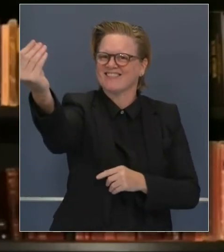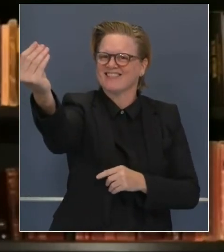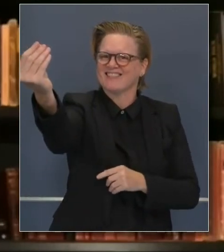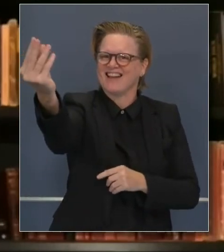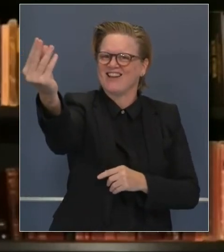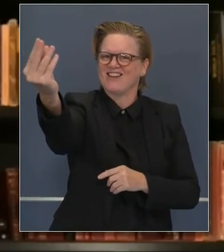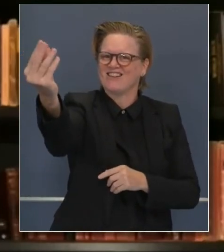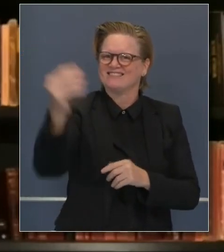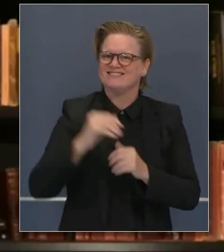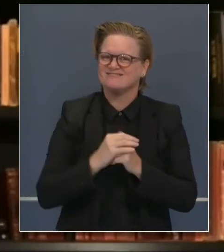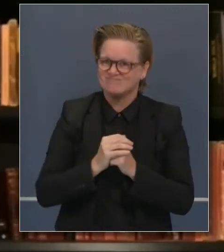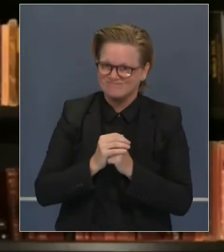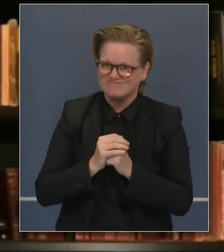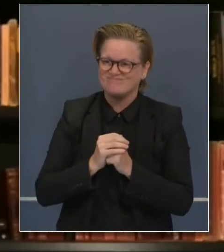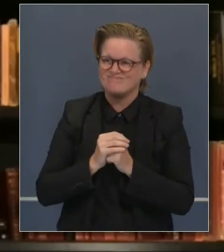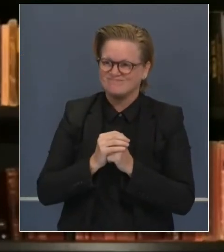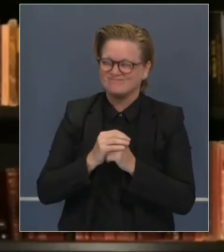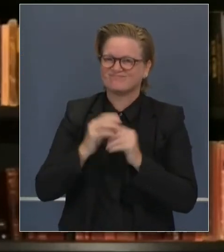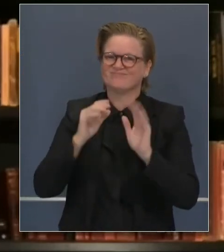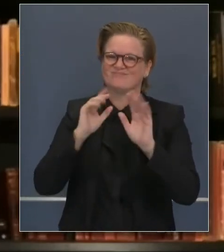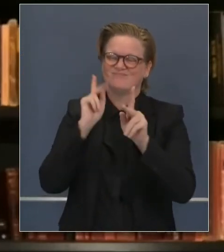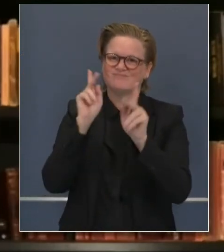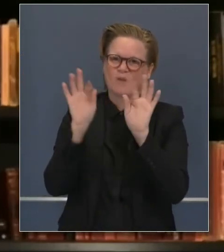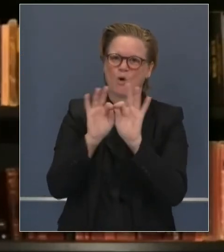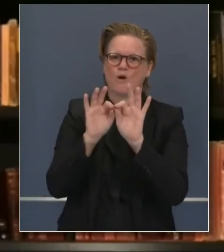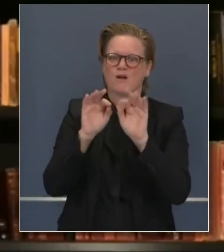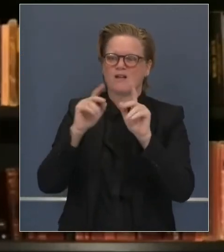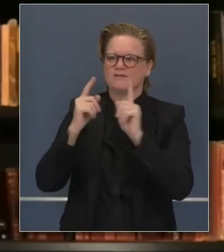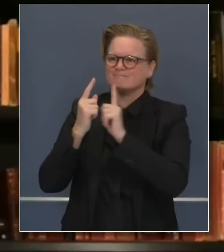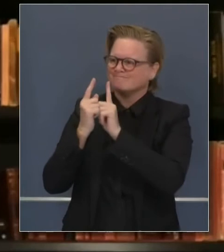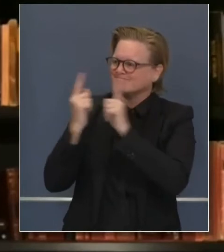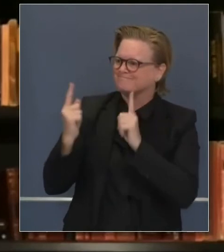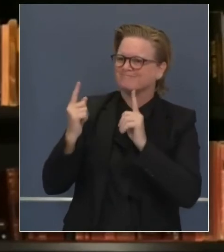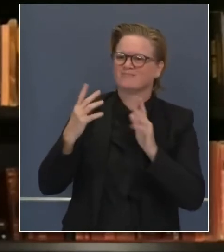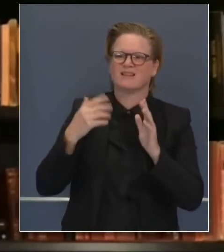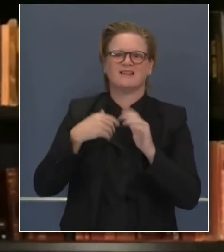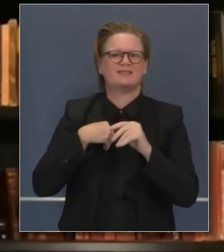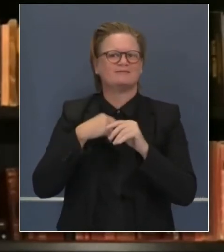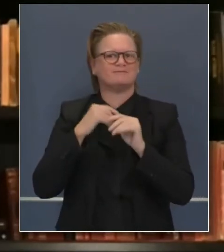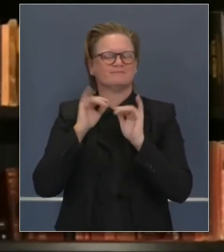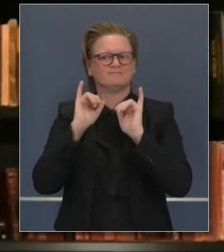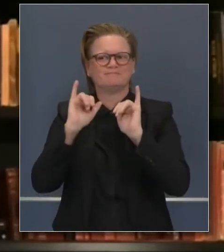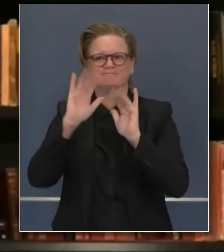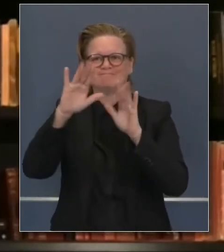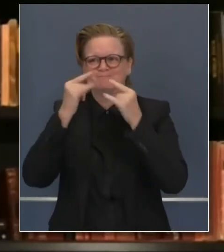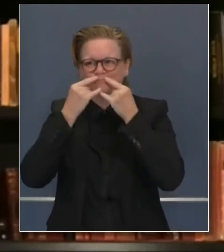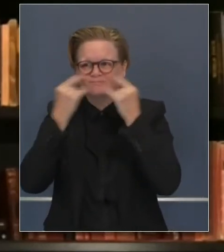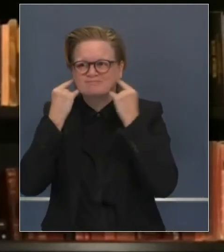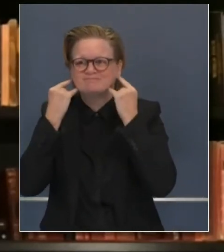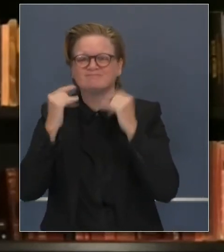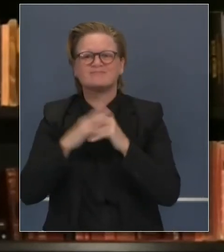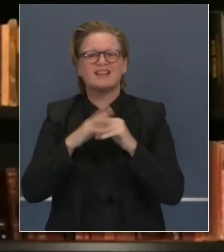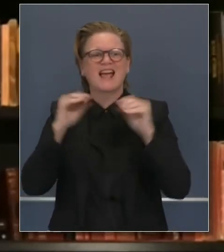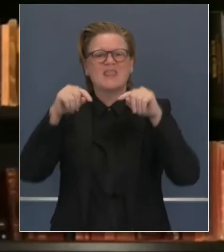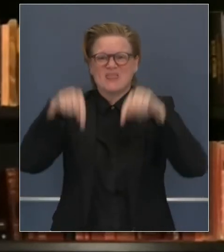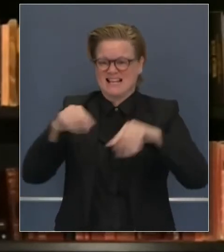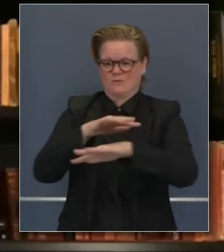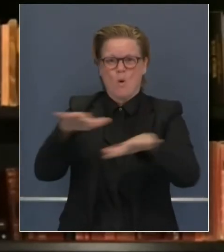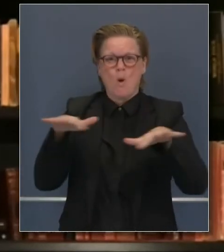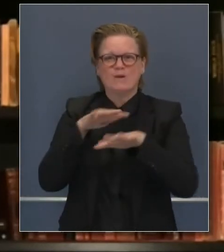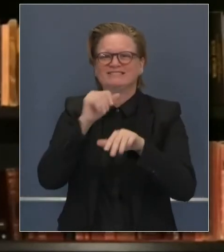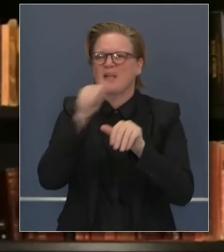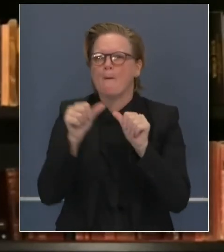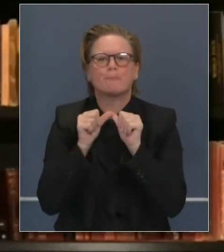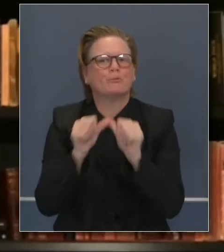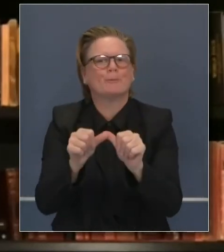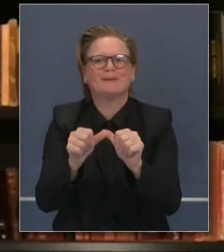asking for any of what we are proposing today to be permanent. We are asking for everyone's indulgence to minimize